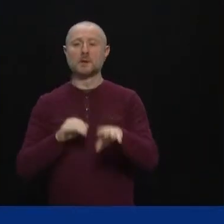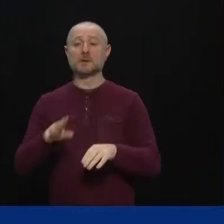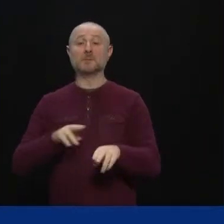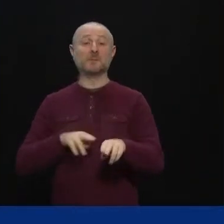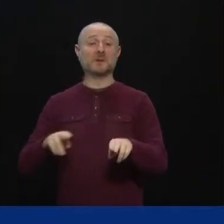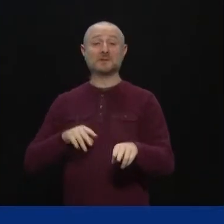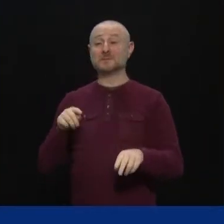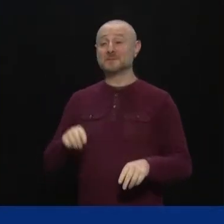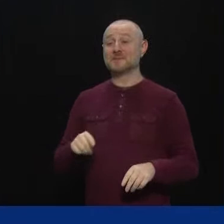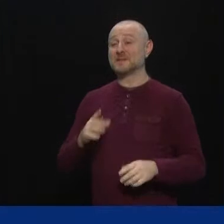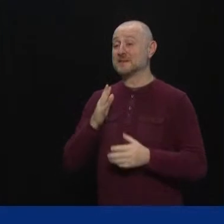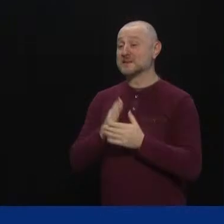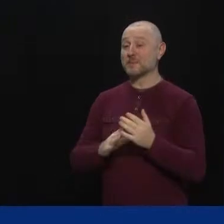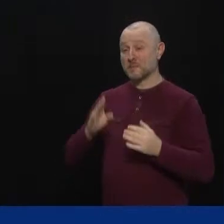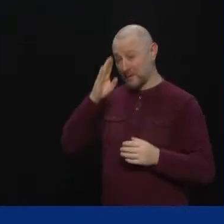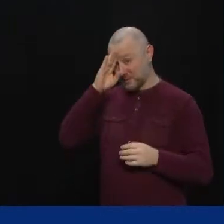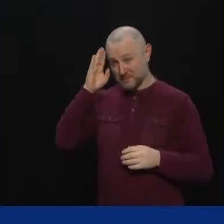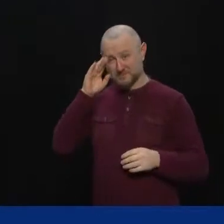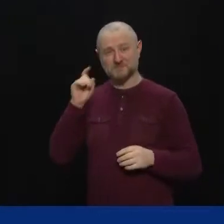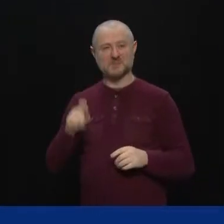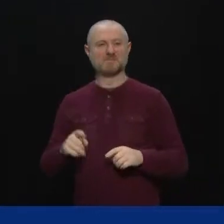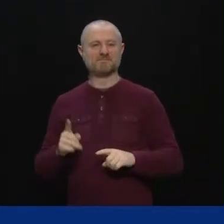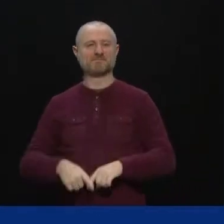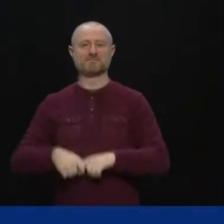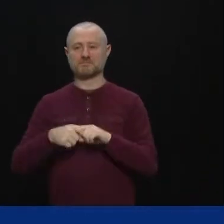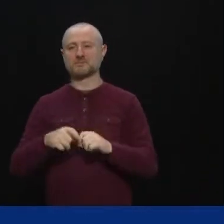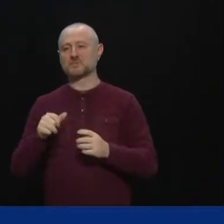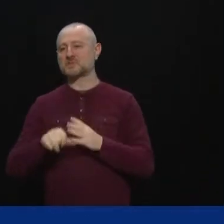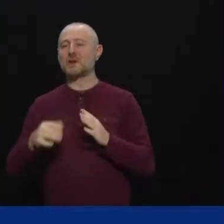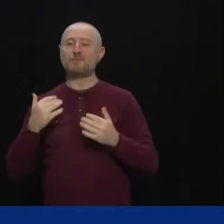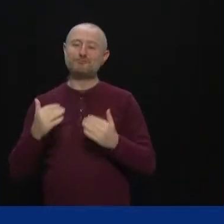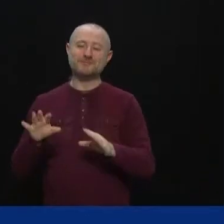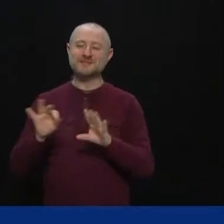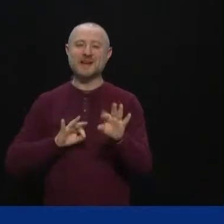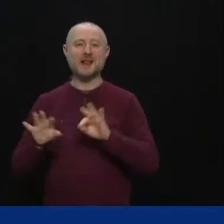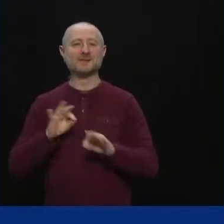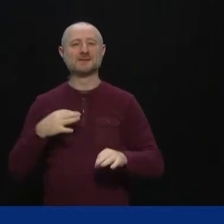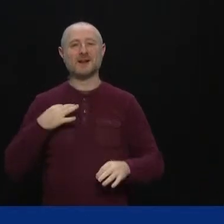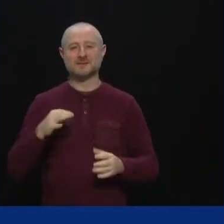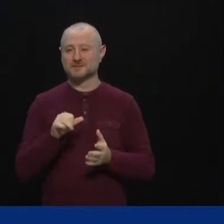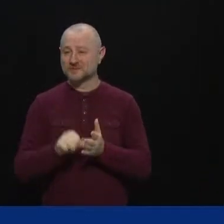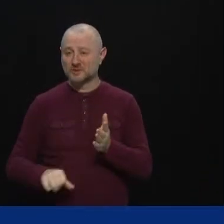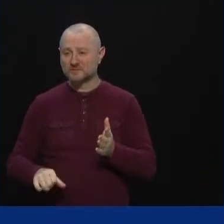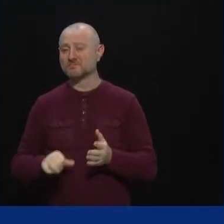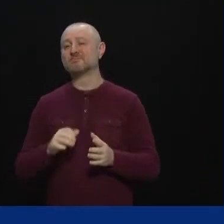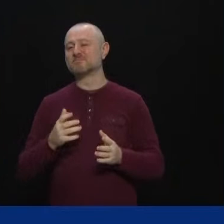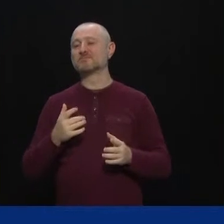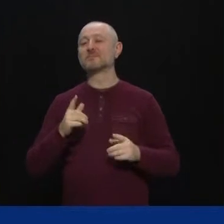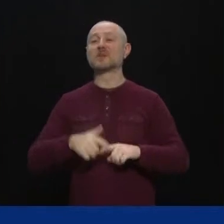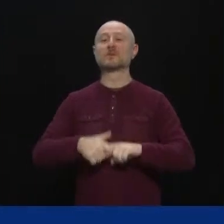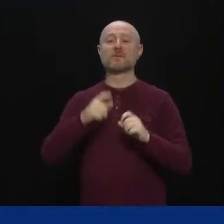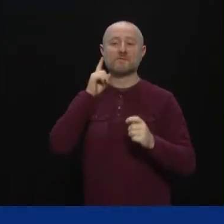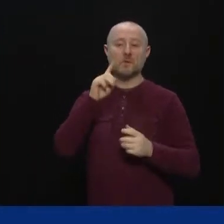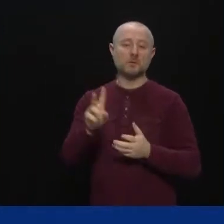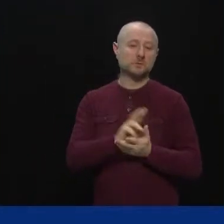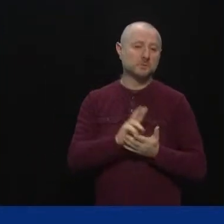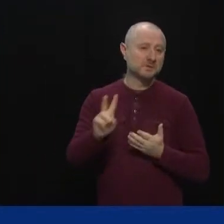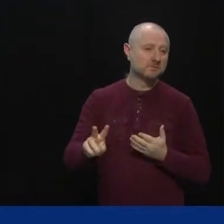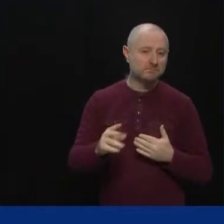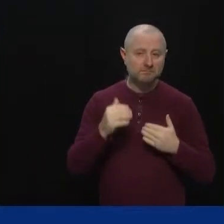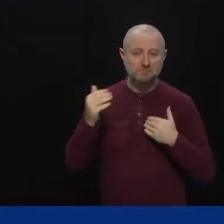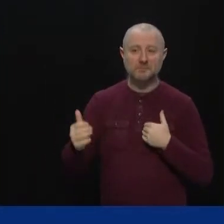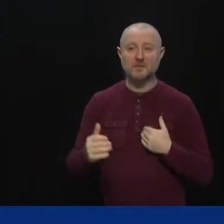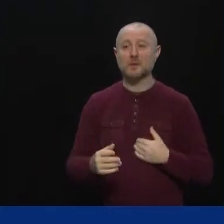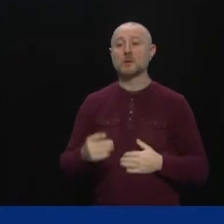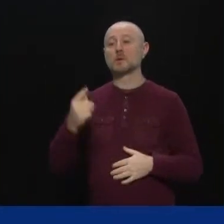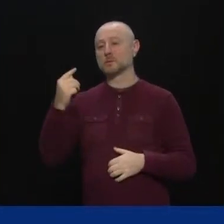suspend elective surgeries on a 2-week basis. Again, not forever, but on a 2-week basis. We evaluated every Thursday and decide what we're